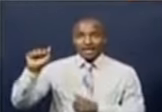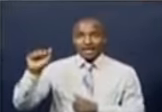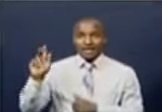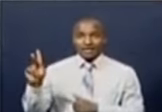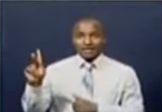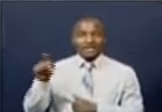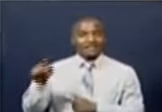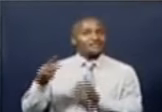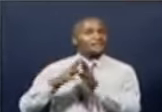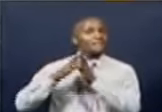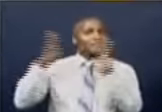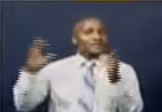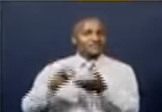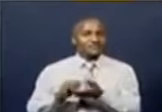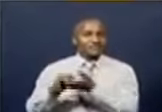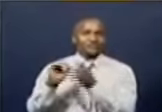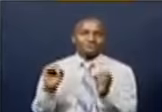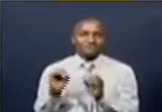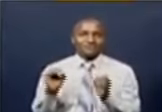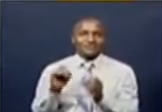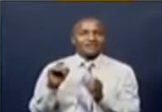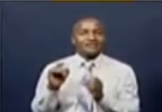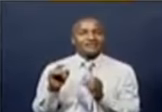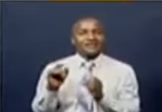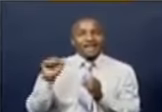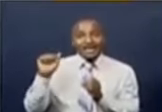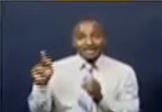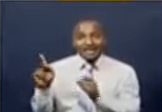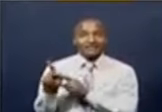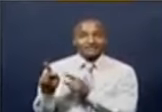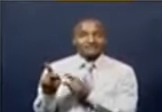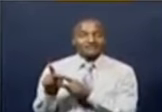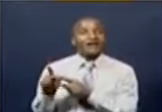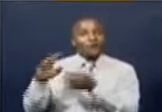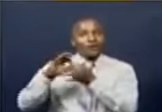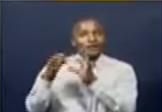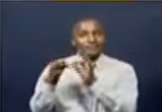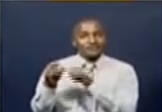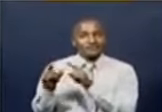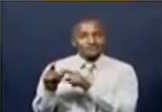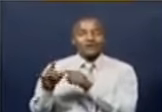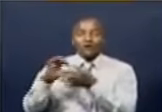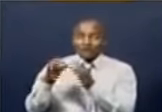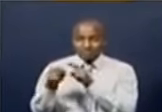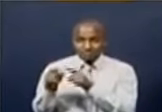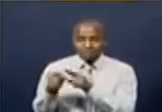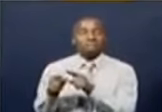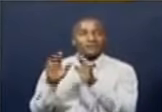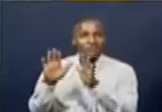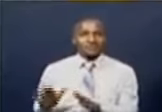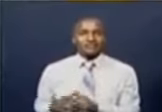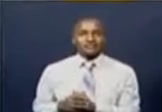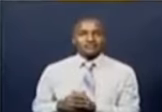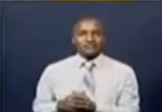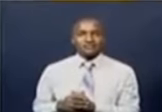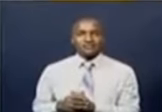biggest federation. Actually, the Athletics Kenya is Olympics. When you talk of Olympics in Kenya... is track and field, which is Athletics Kenya. We don't